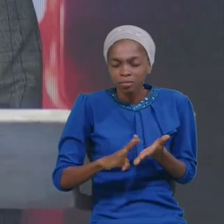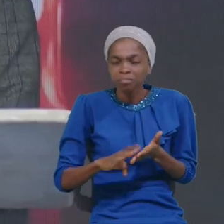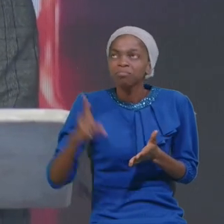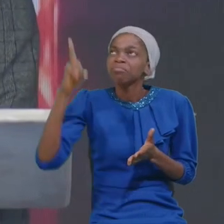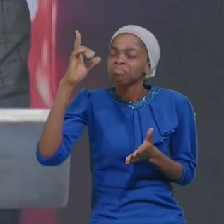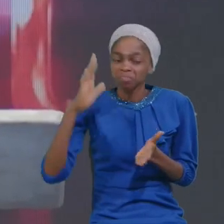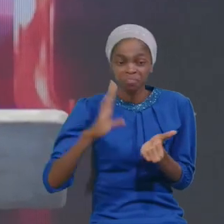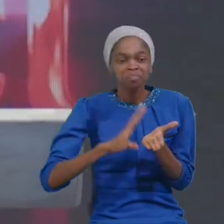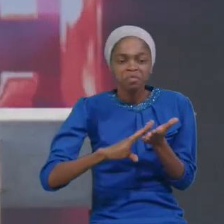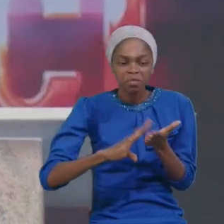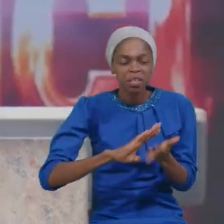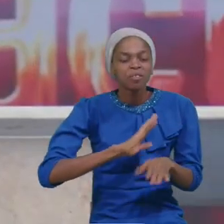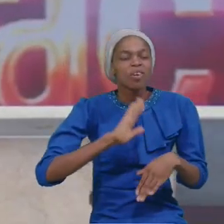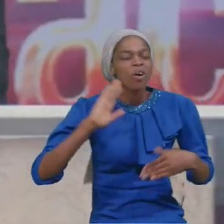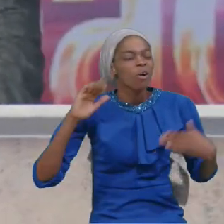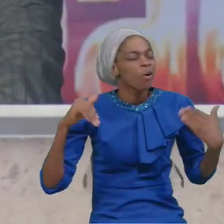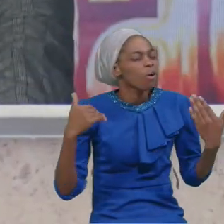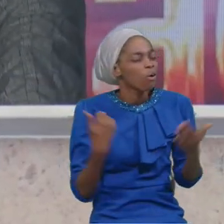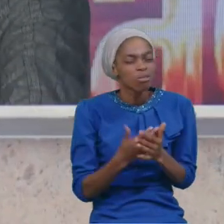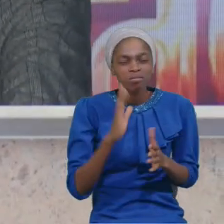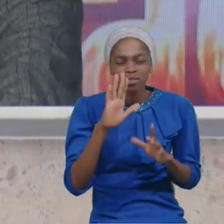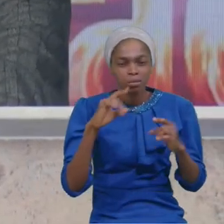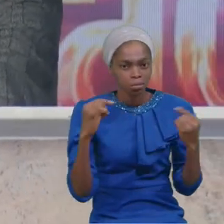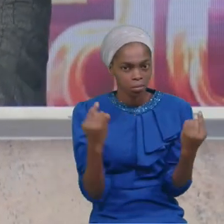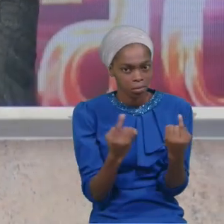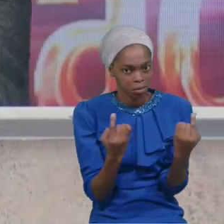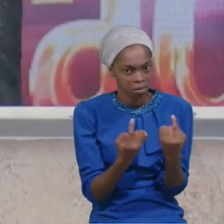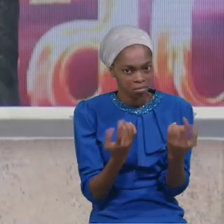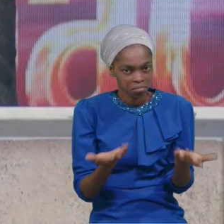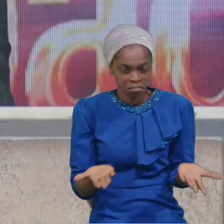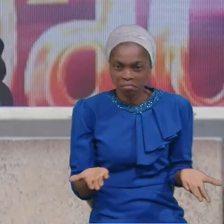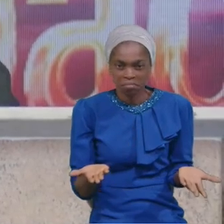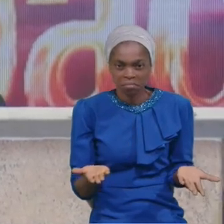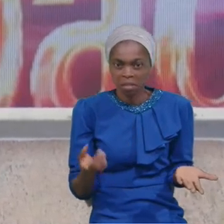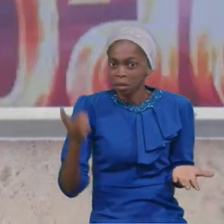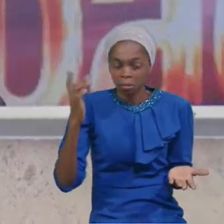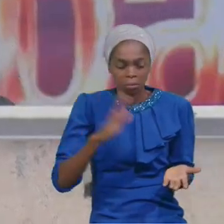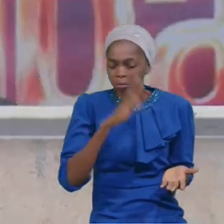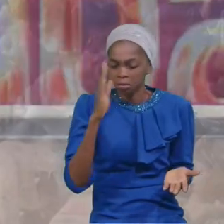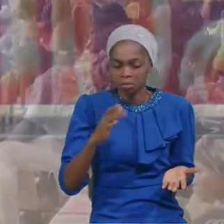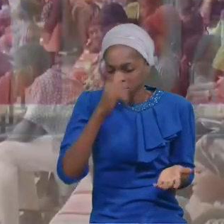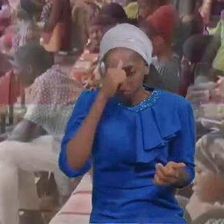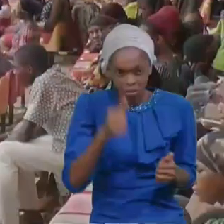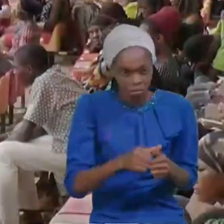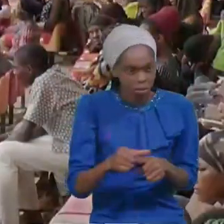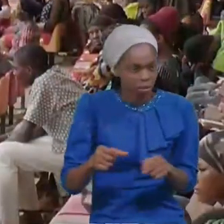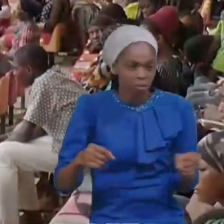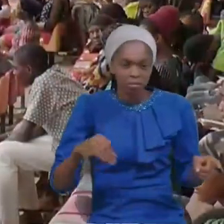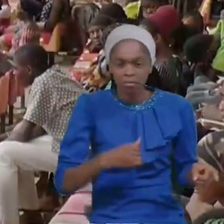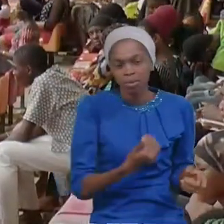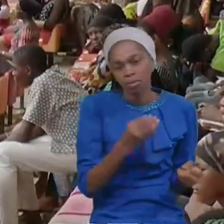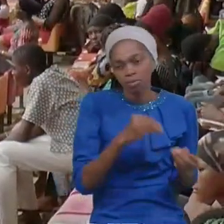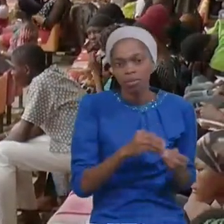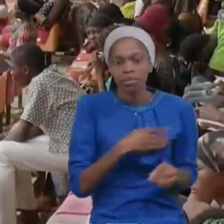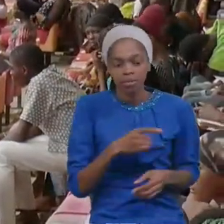them anymore and says, bad boy, bad girl, bad man, bad